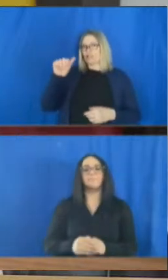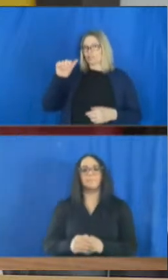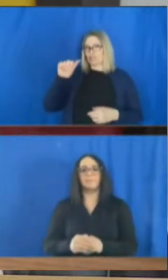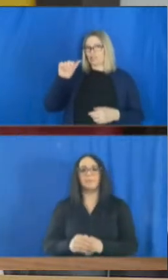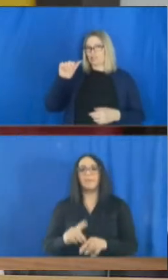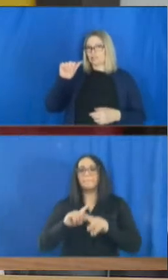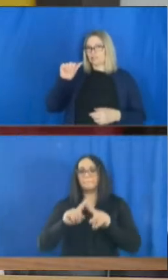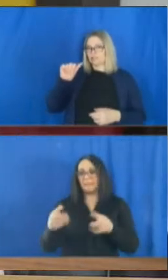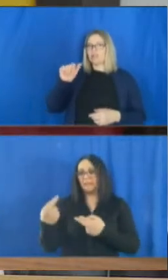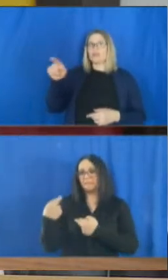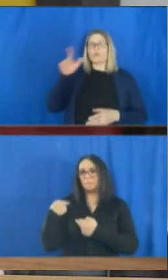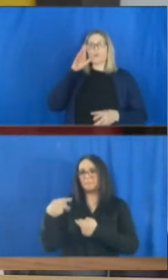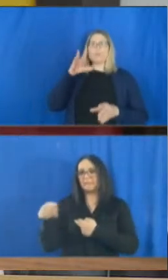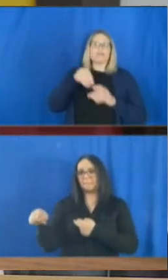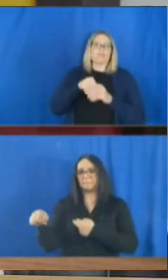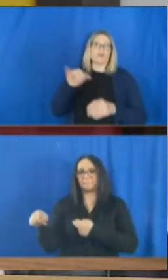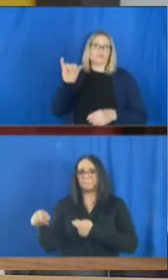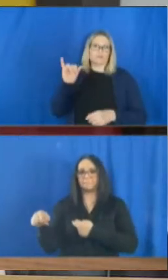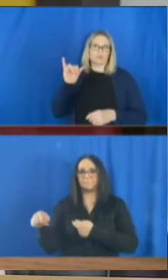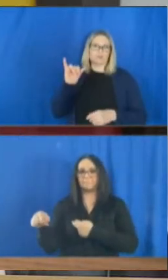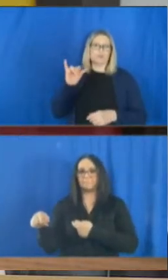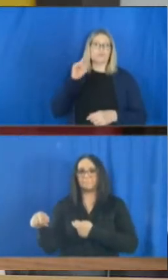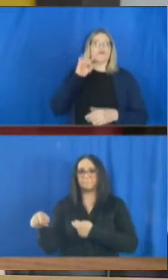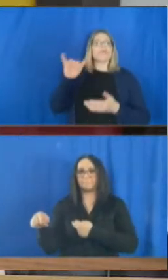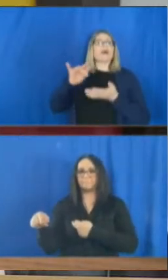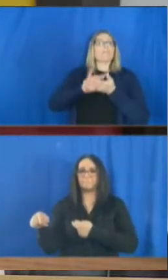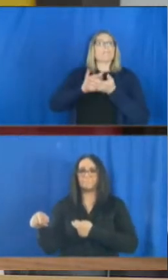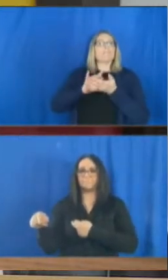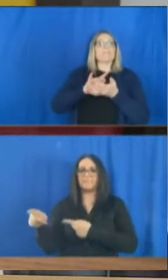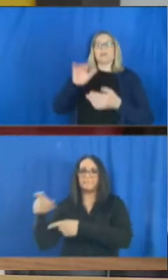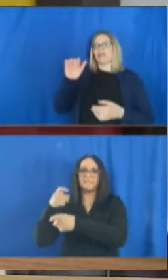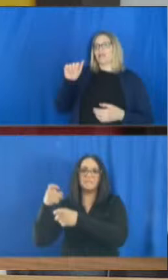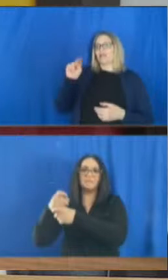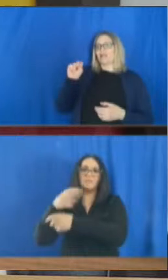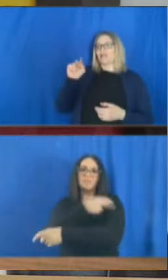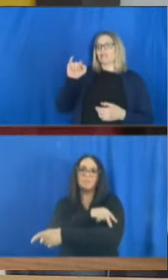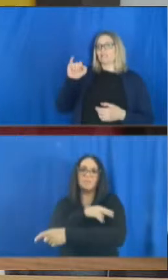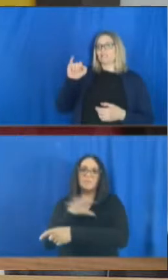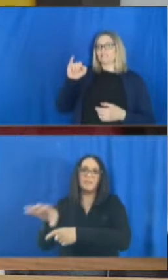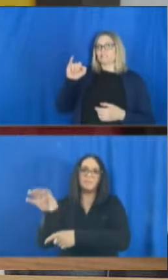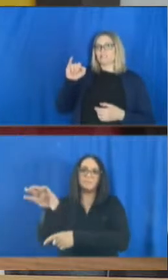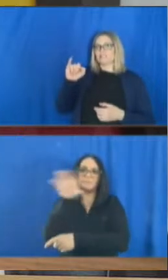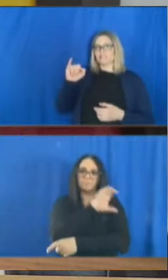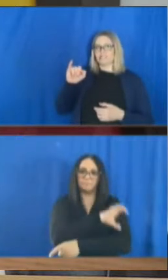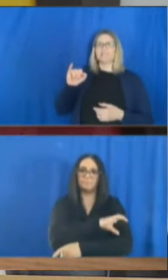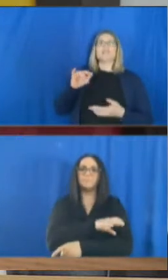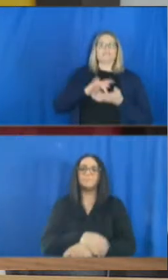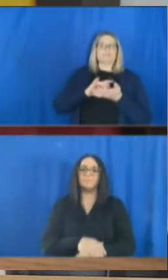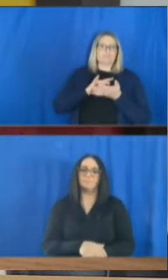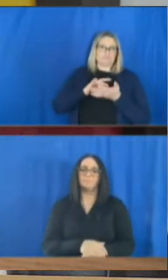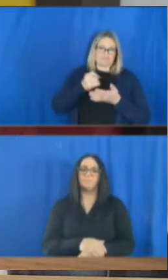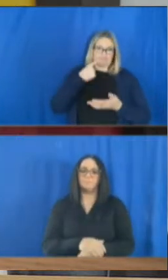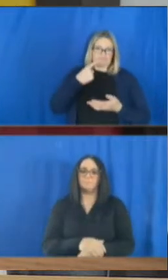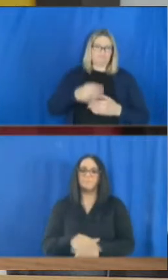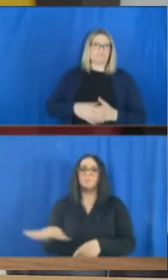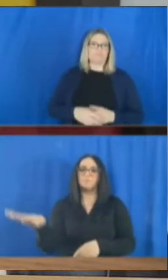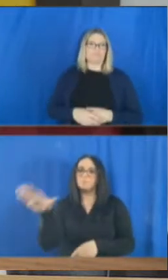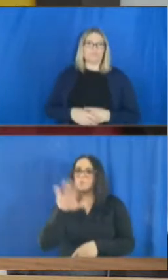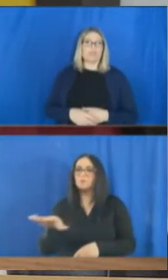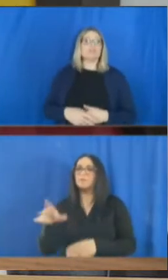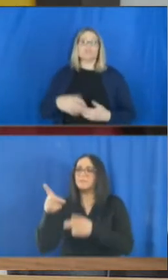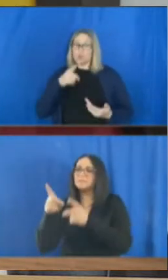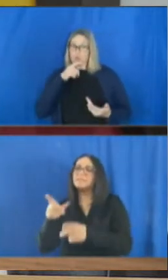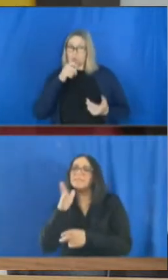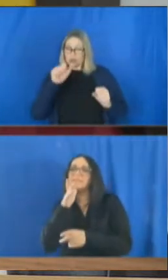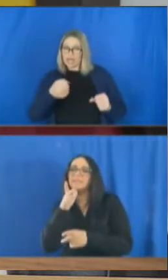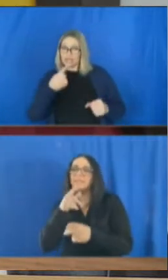to prevent hospitalizations with that medication, but we really aren't counting on it or factoring it into